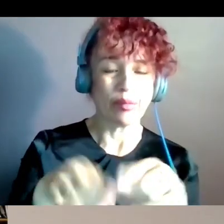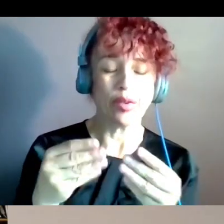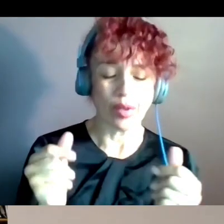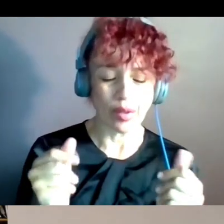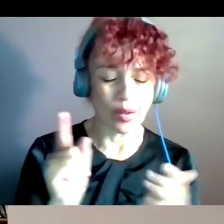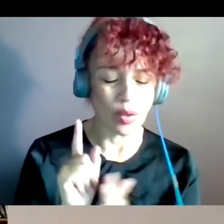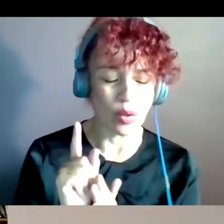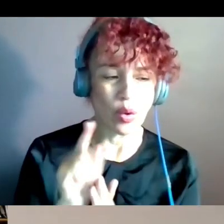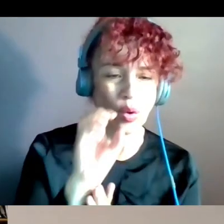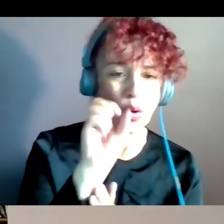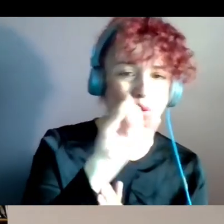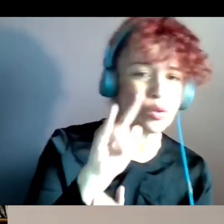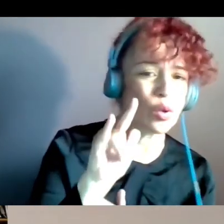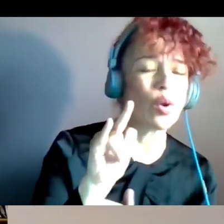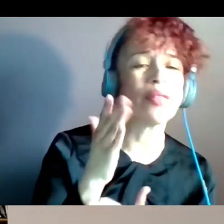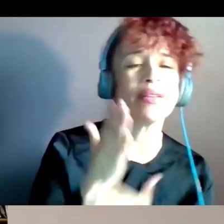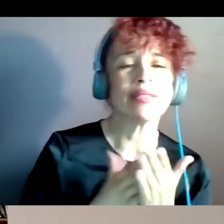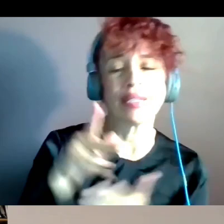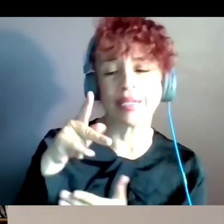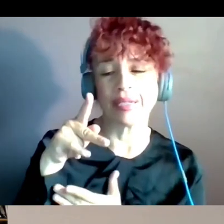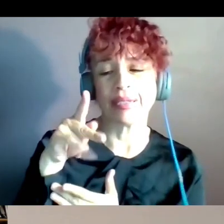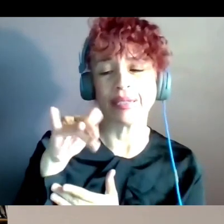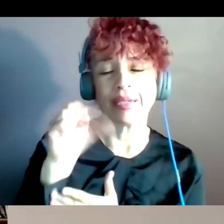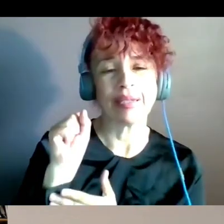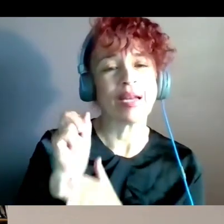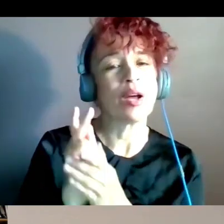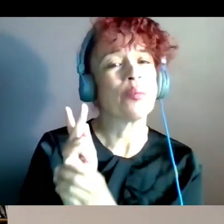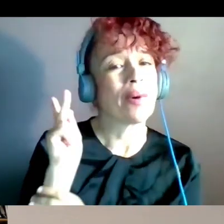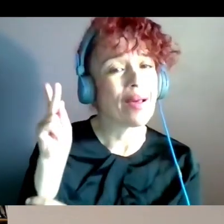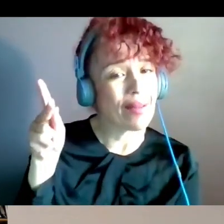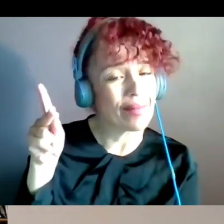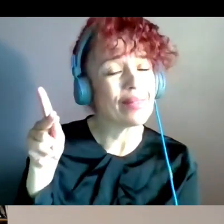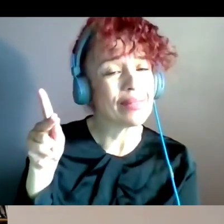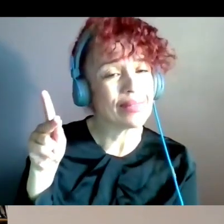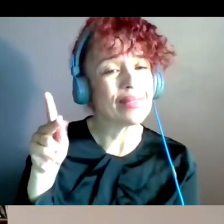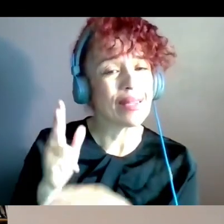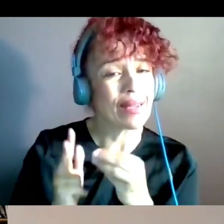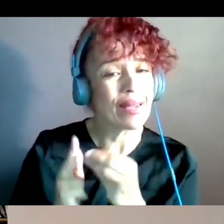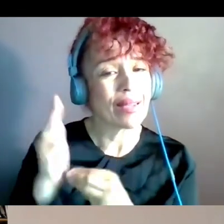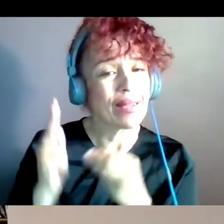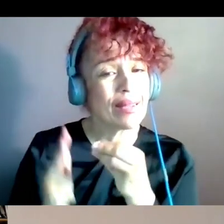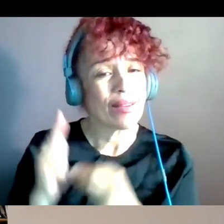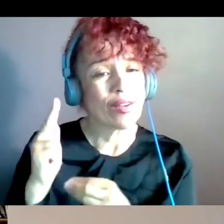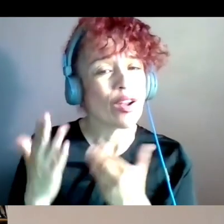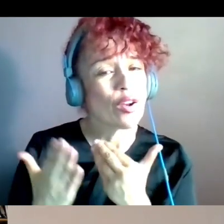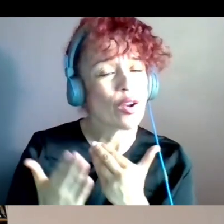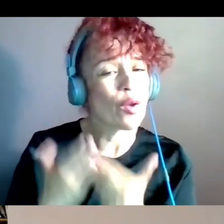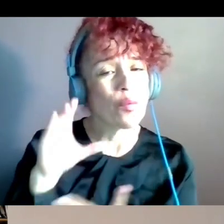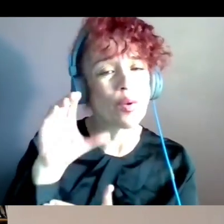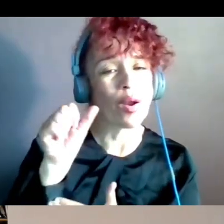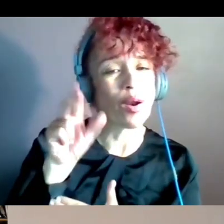loamy soil. There's some pieces of pine that are just glorious to cut into and feel like almost like you're carving